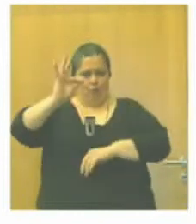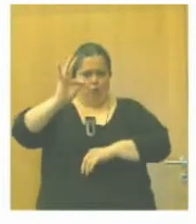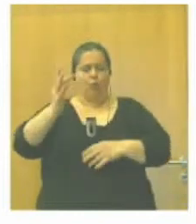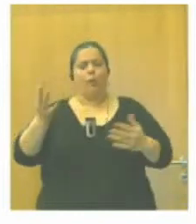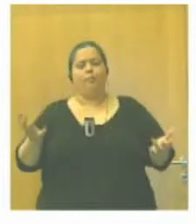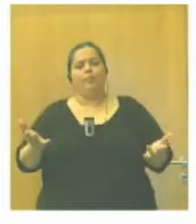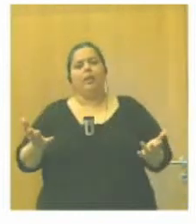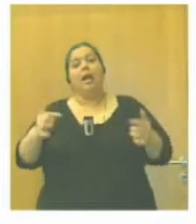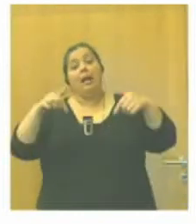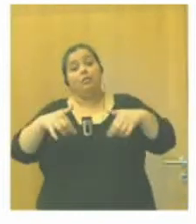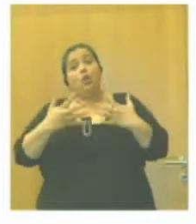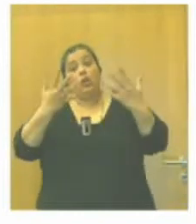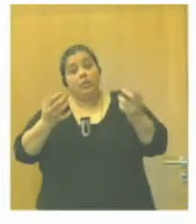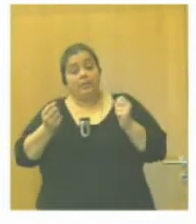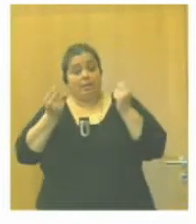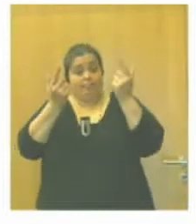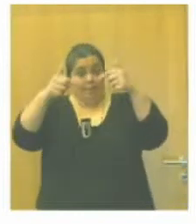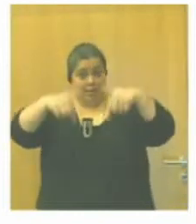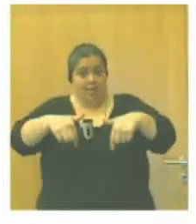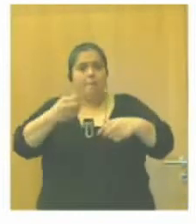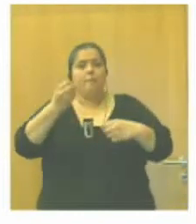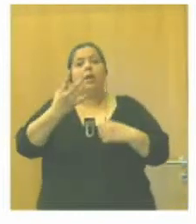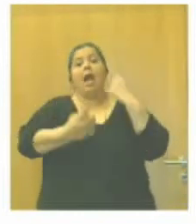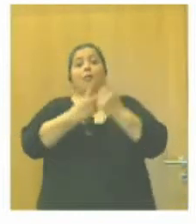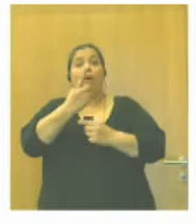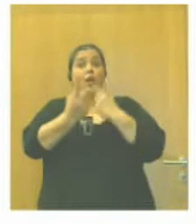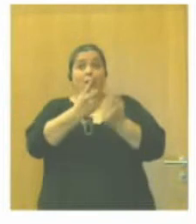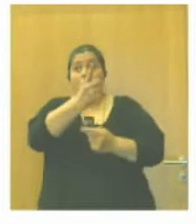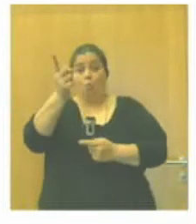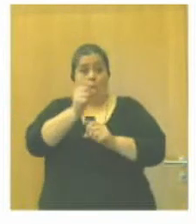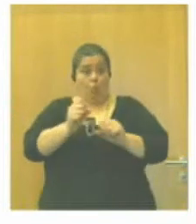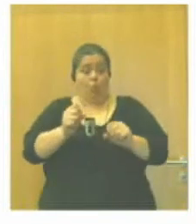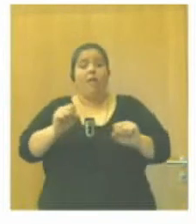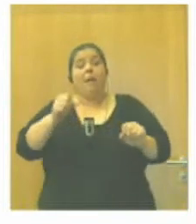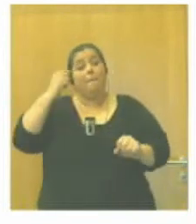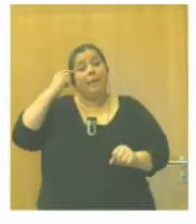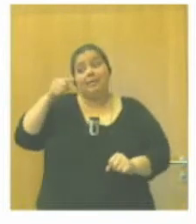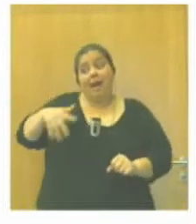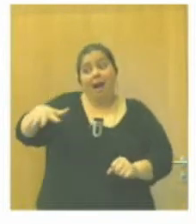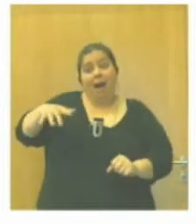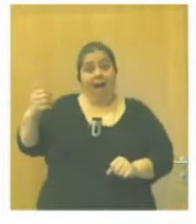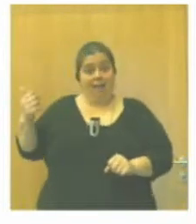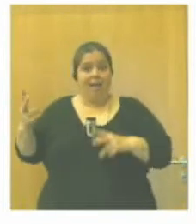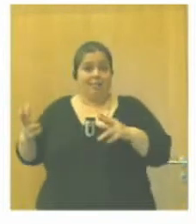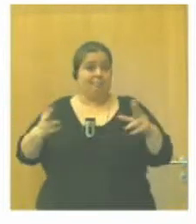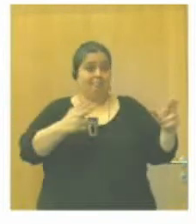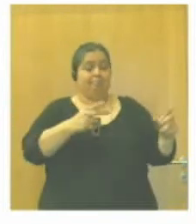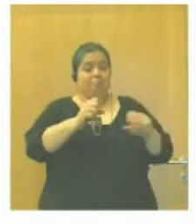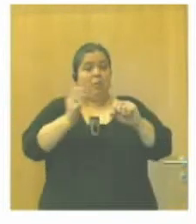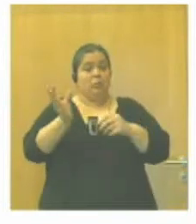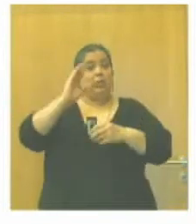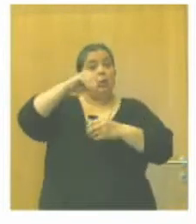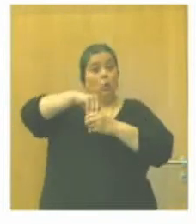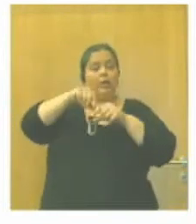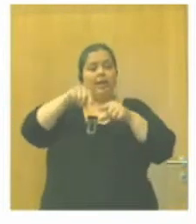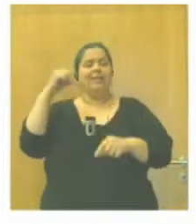these things. These are things that we weren't able to include, but that are important to consider in